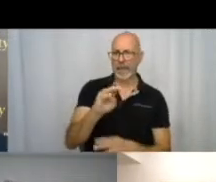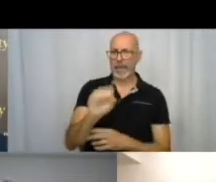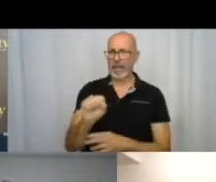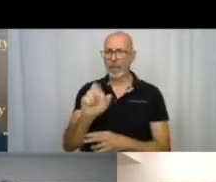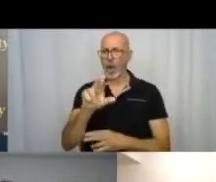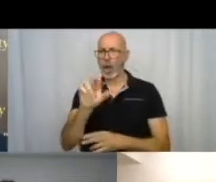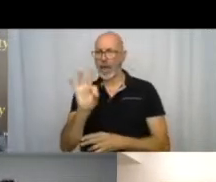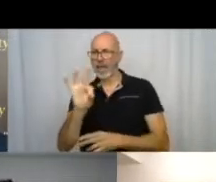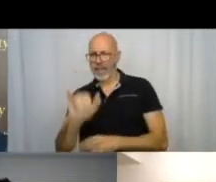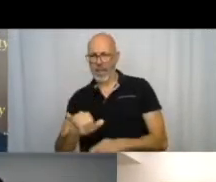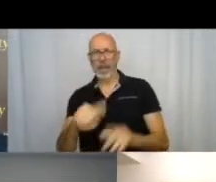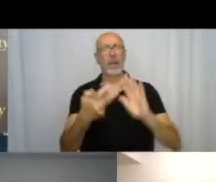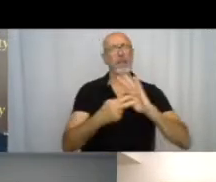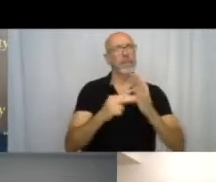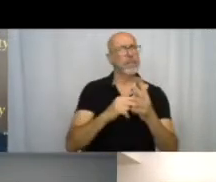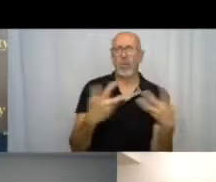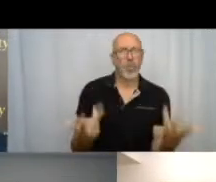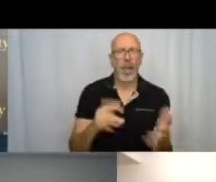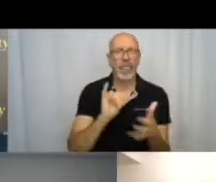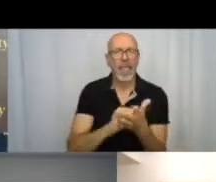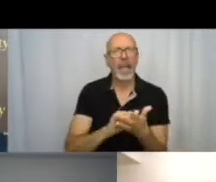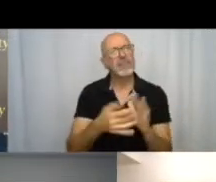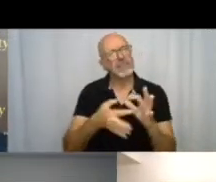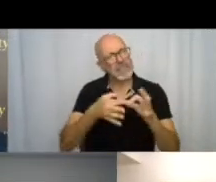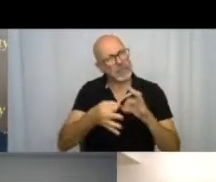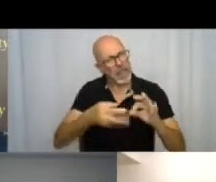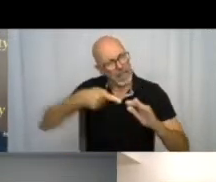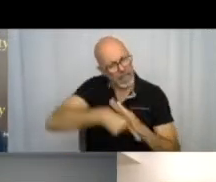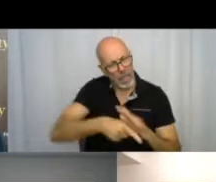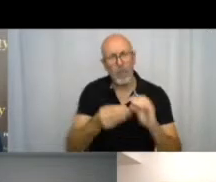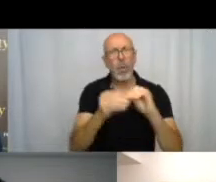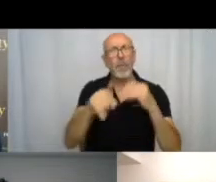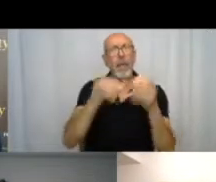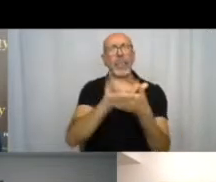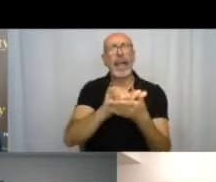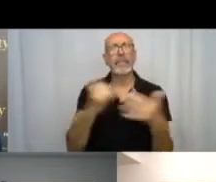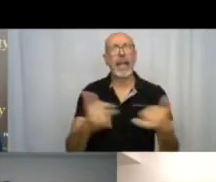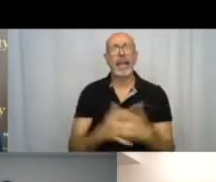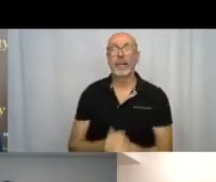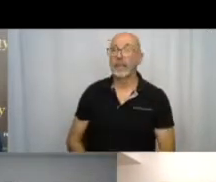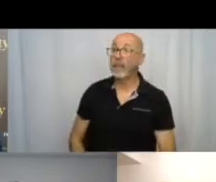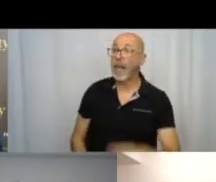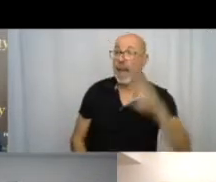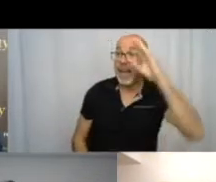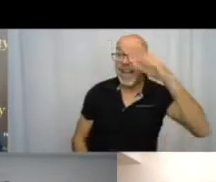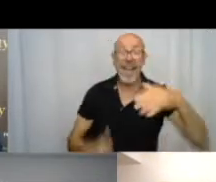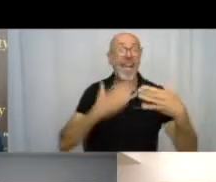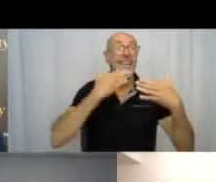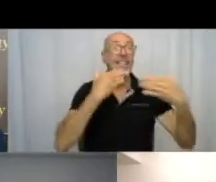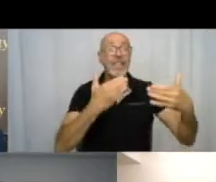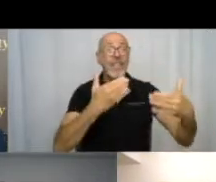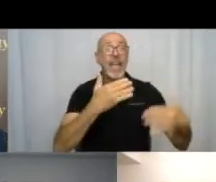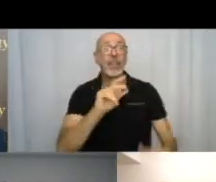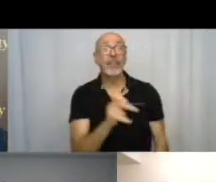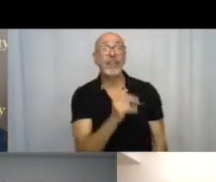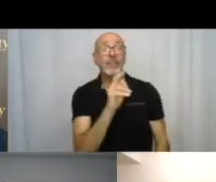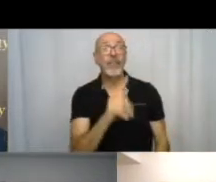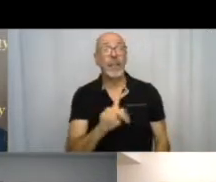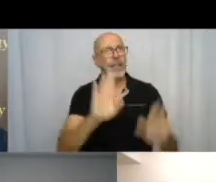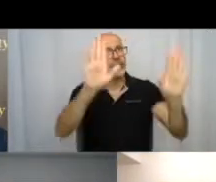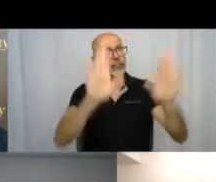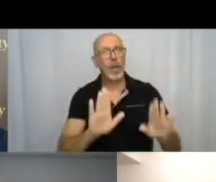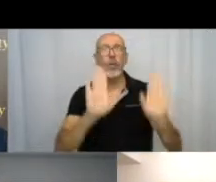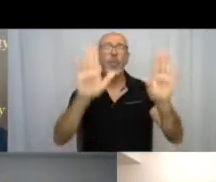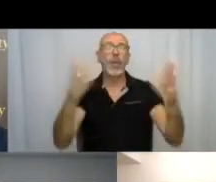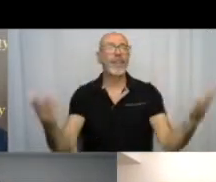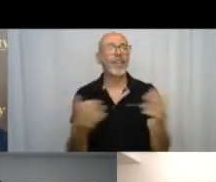is going on? And can you lay the groundwork for us in our conversation today? Thank you, Philip. That's great and wonderful to be here with